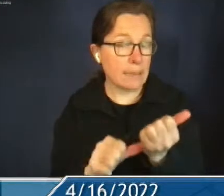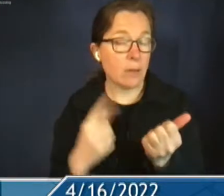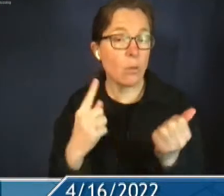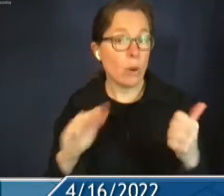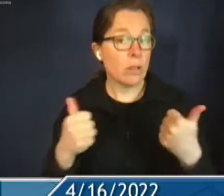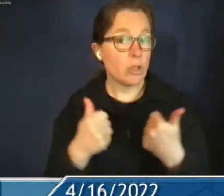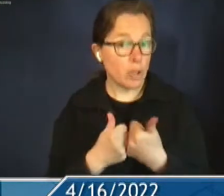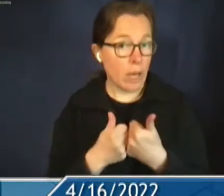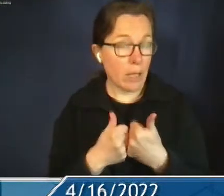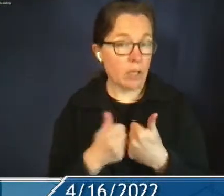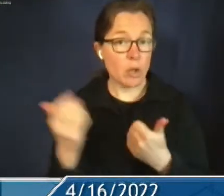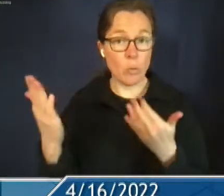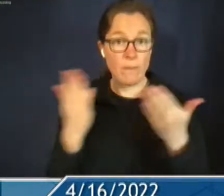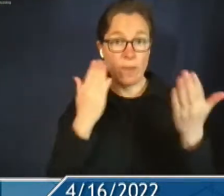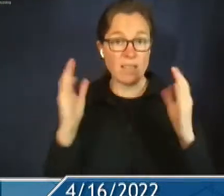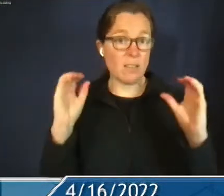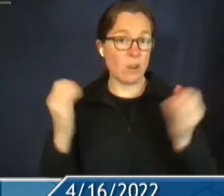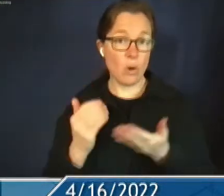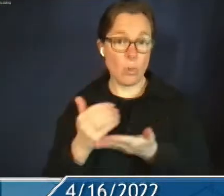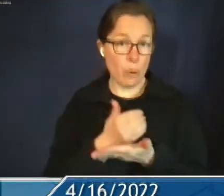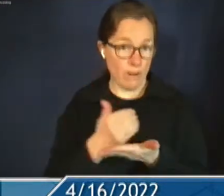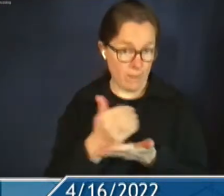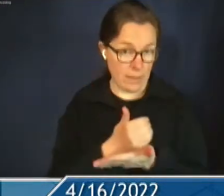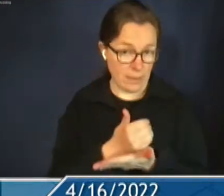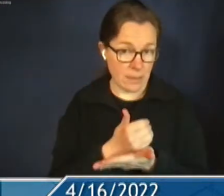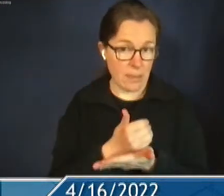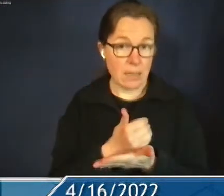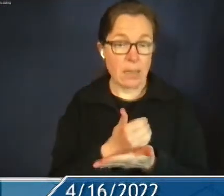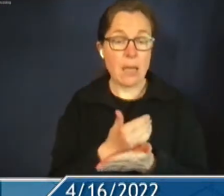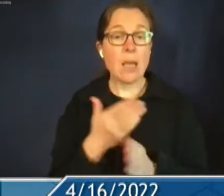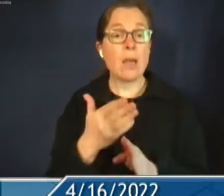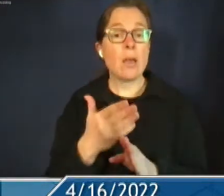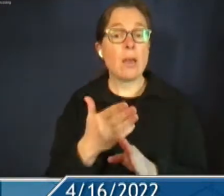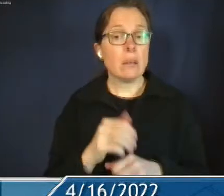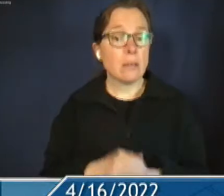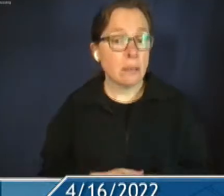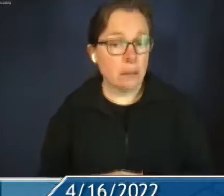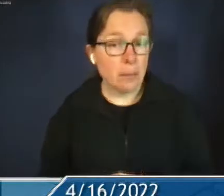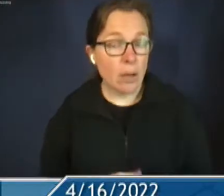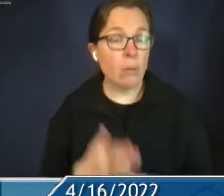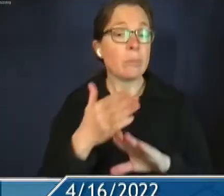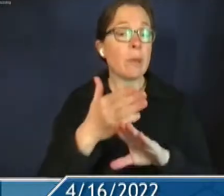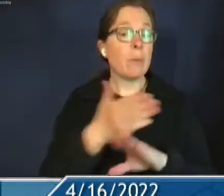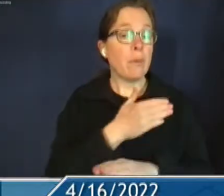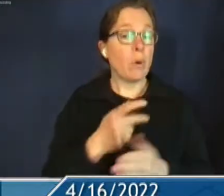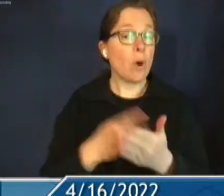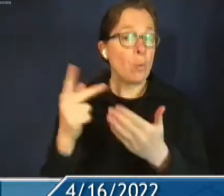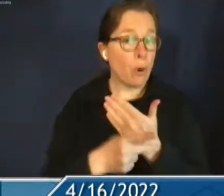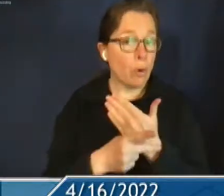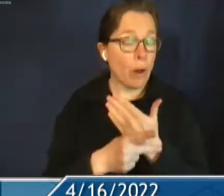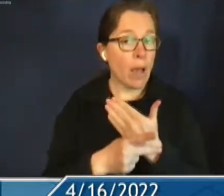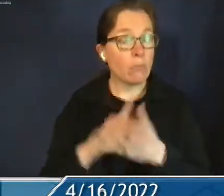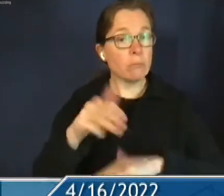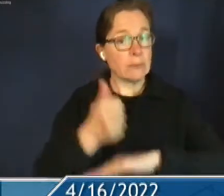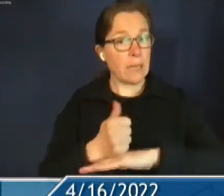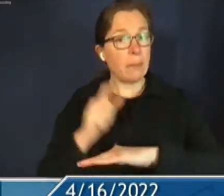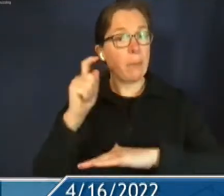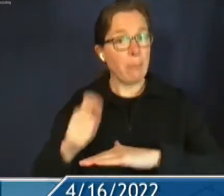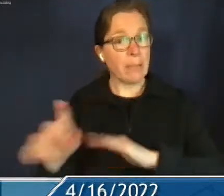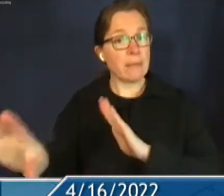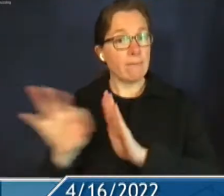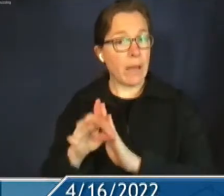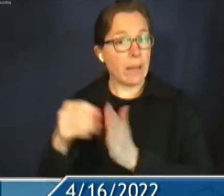face is just that, no profit. This means that before a position is created or before any program is launched or expanded, funding must be located and secured regardless